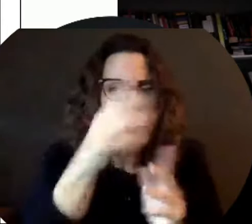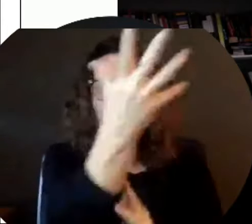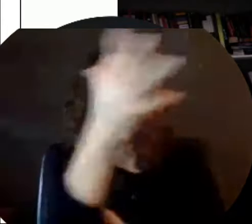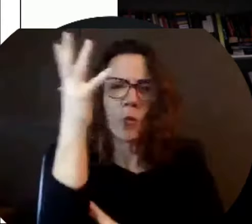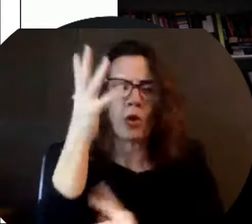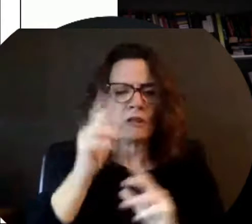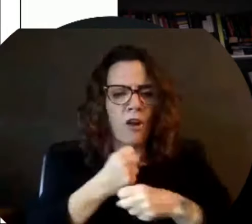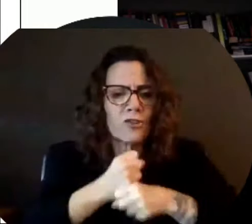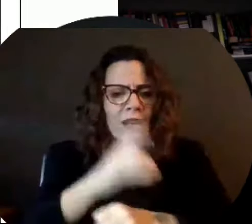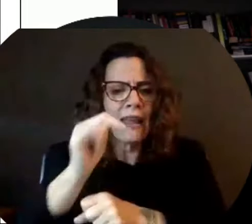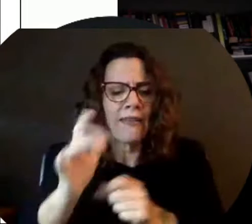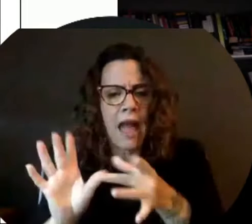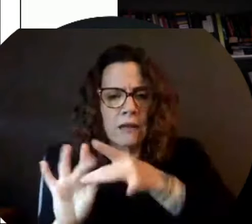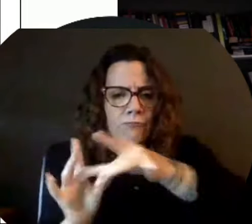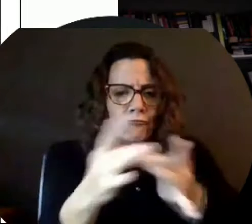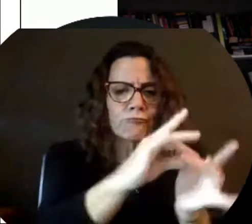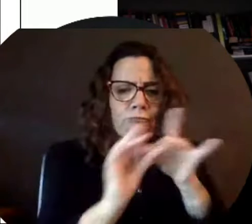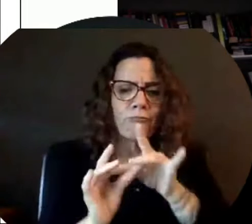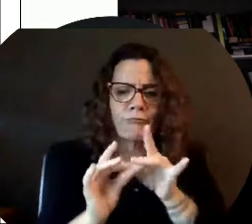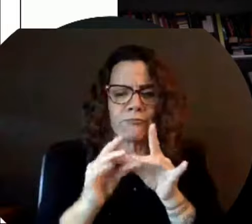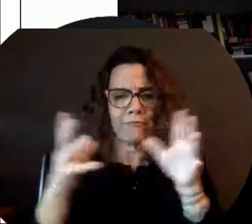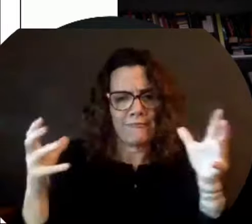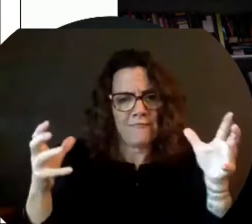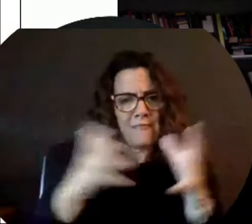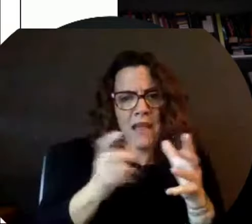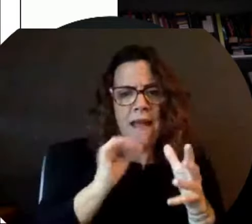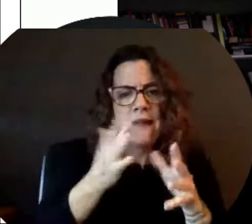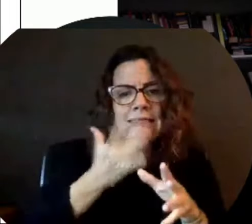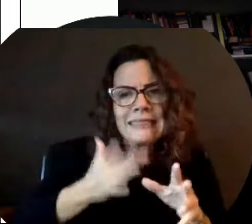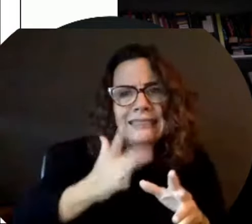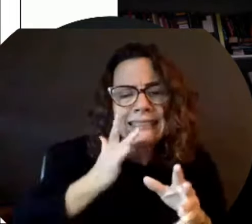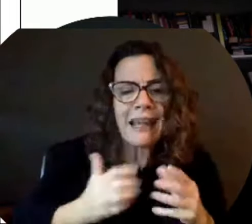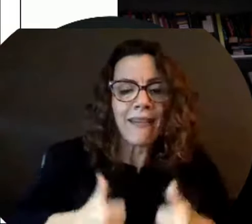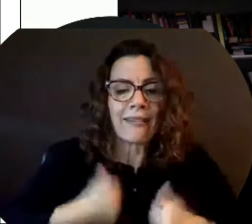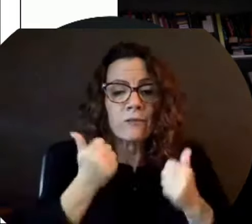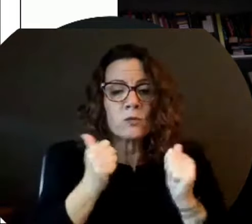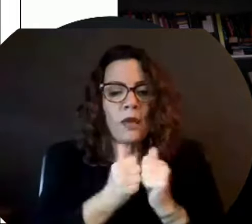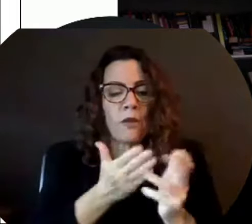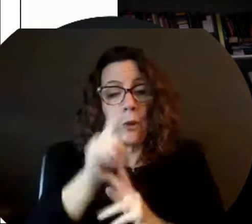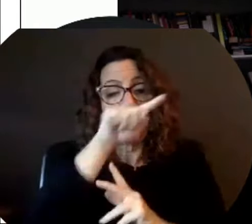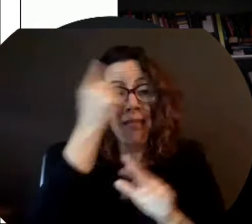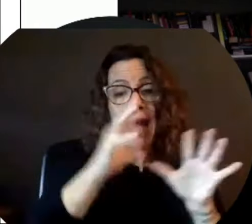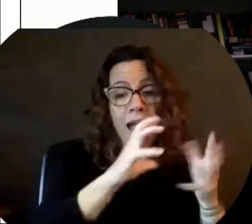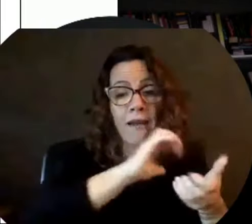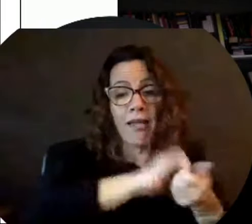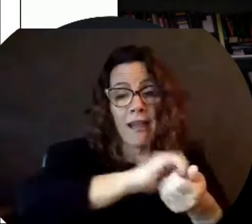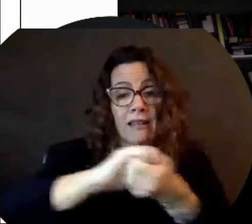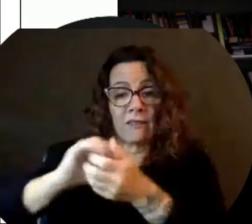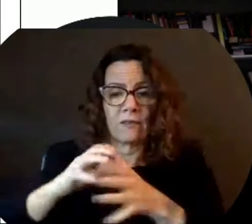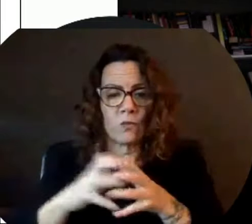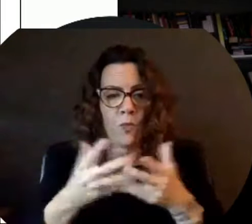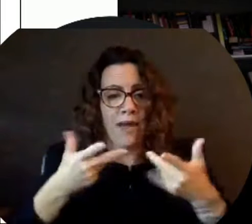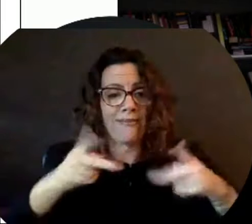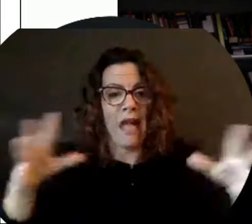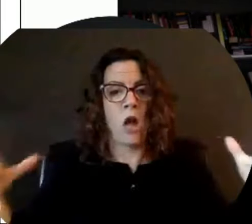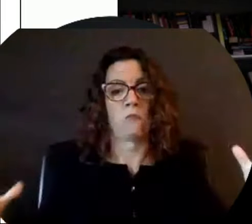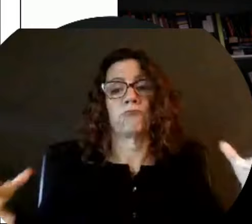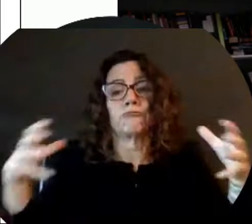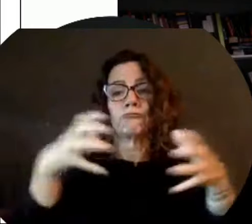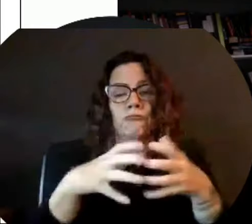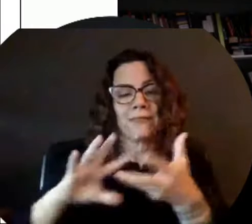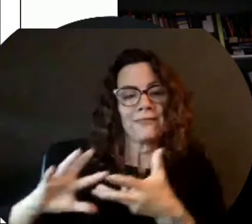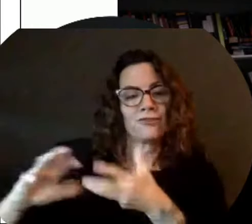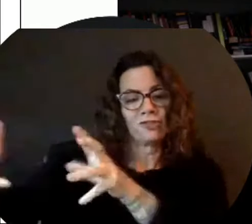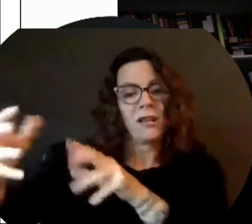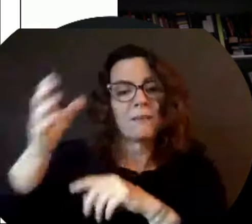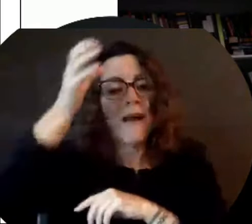slavery and to end it, right, during the Civil War. And I think also I wanted to say that ecocide and herbicide and